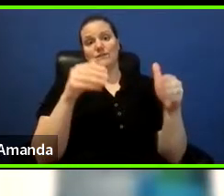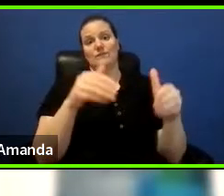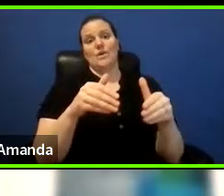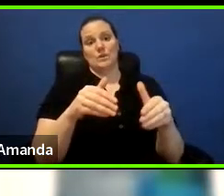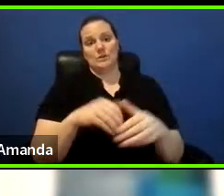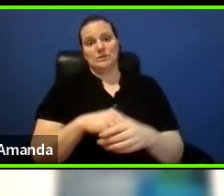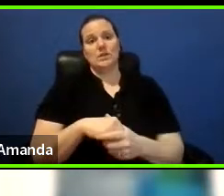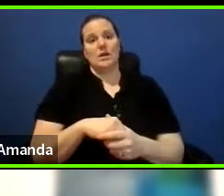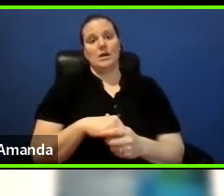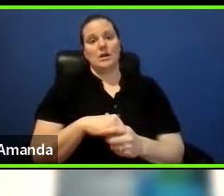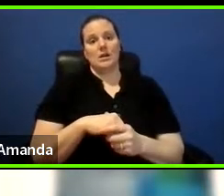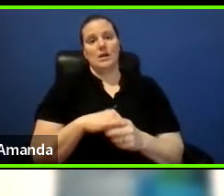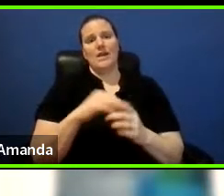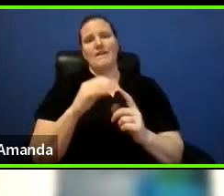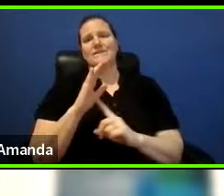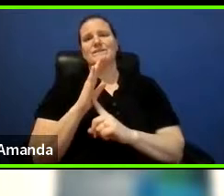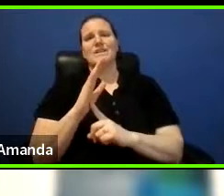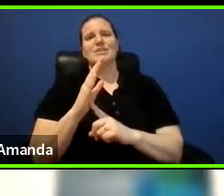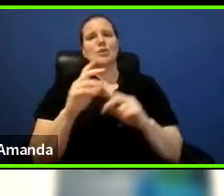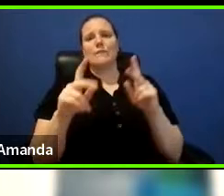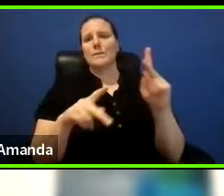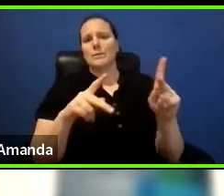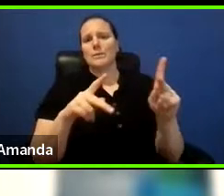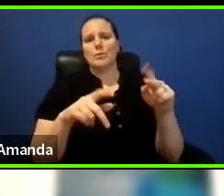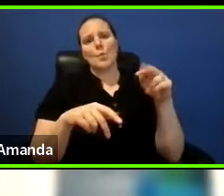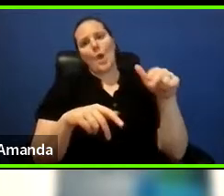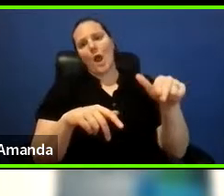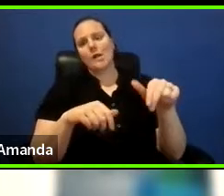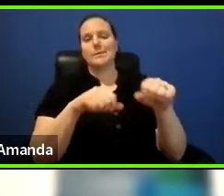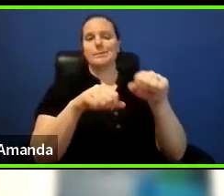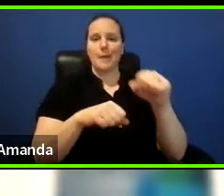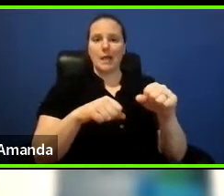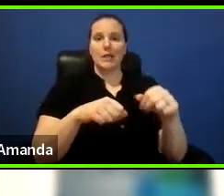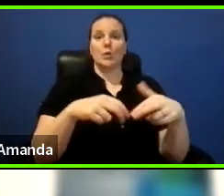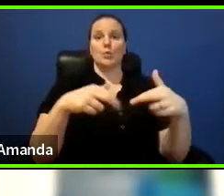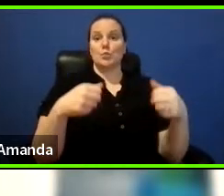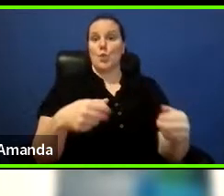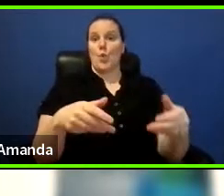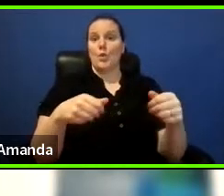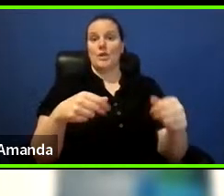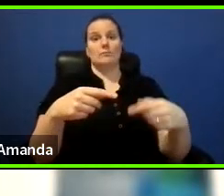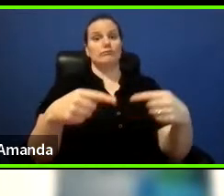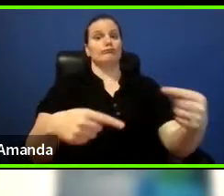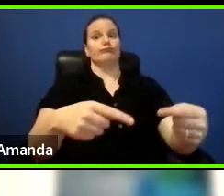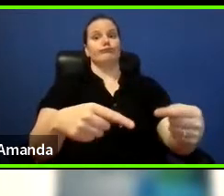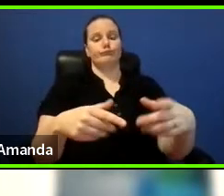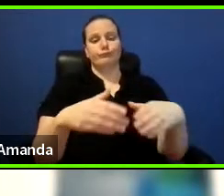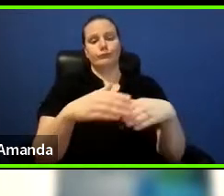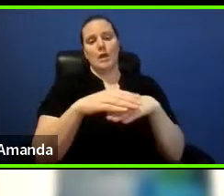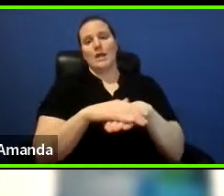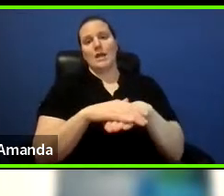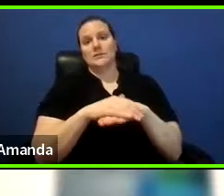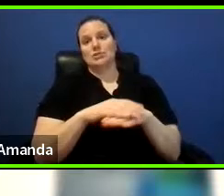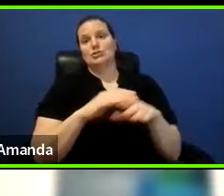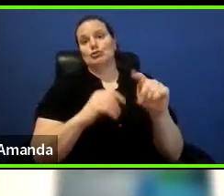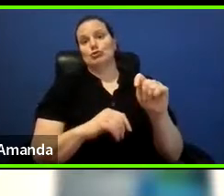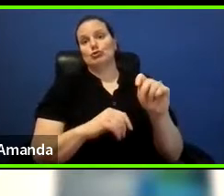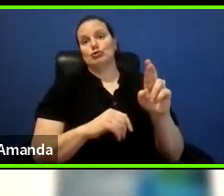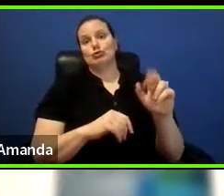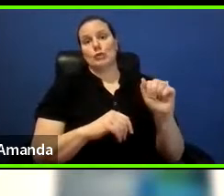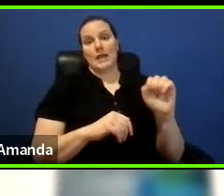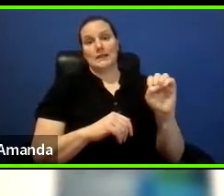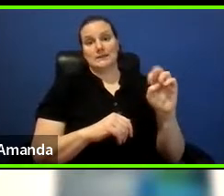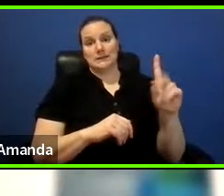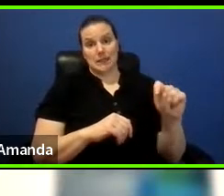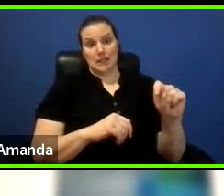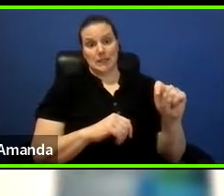the features for people who are walking, biking, and rolling and accessing transit. So, but we do have an